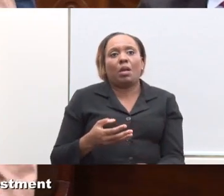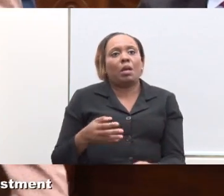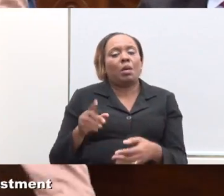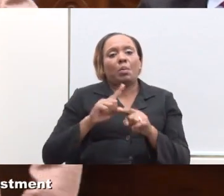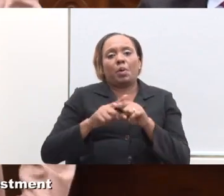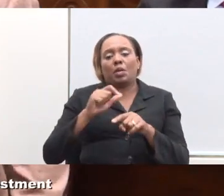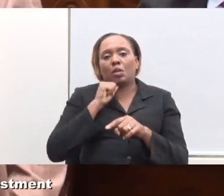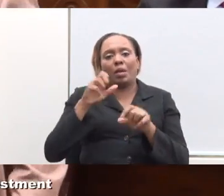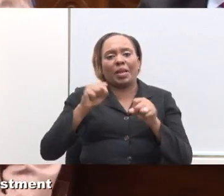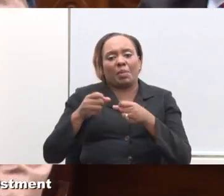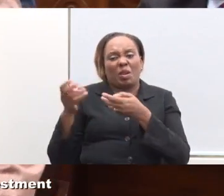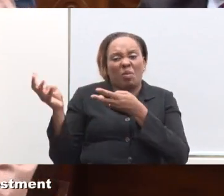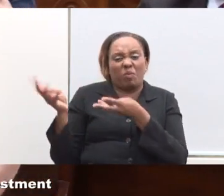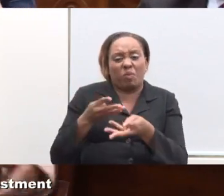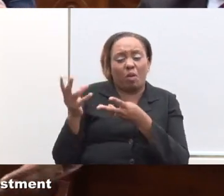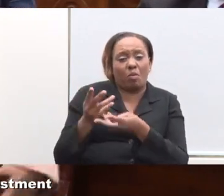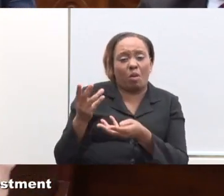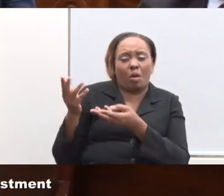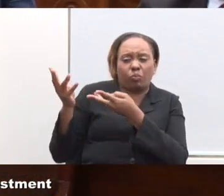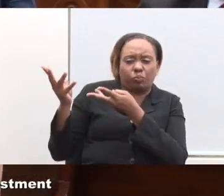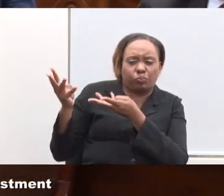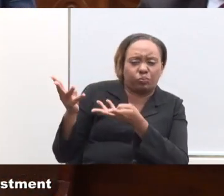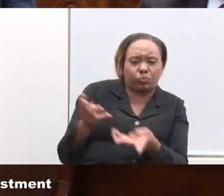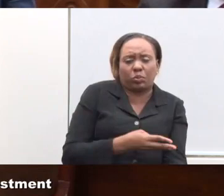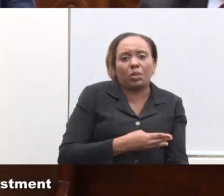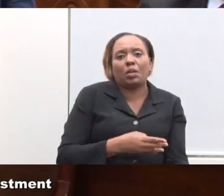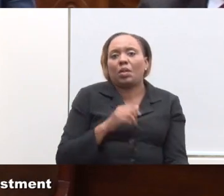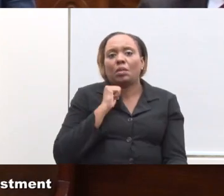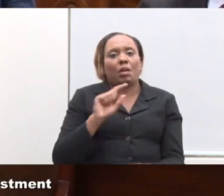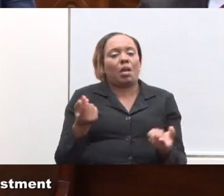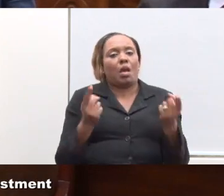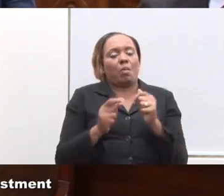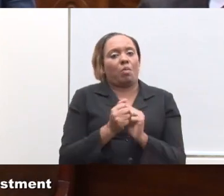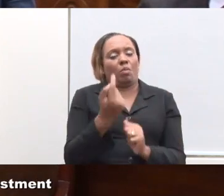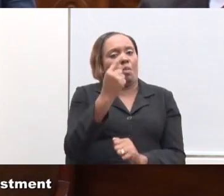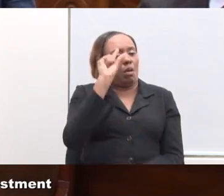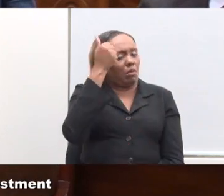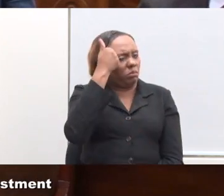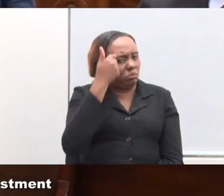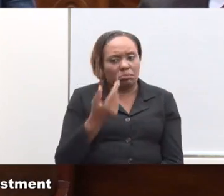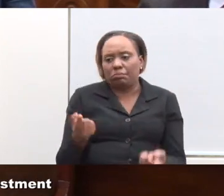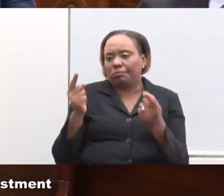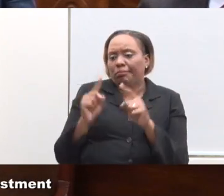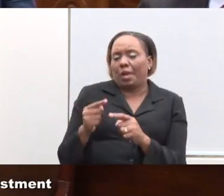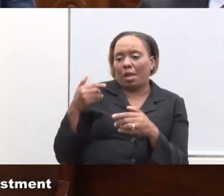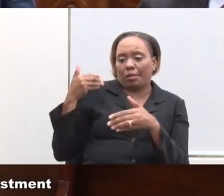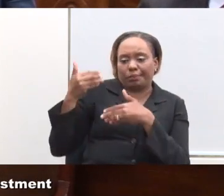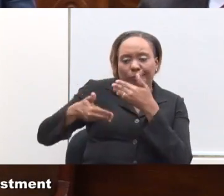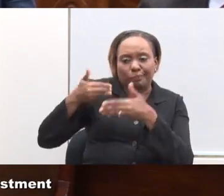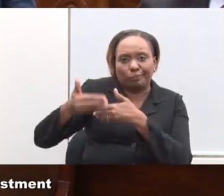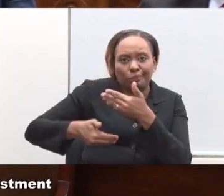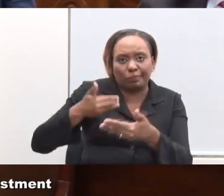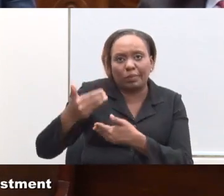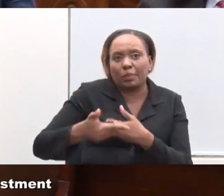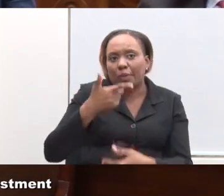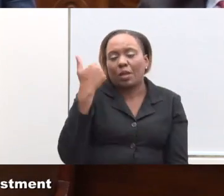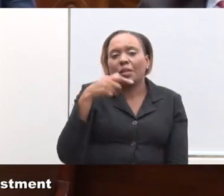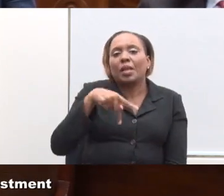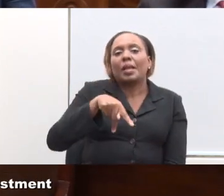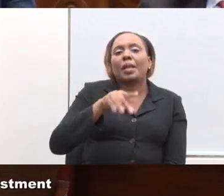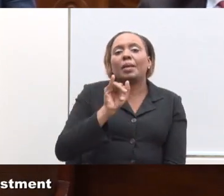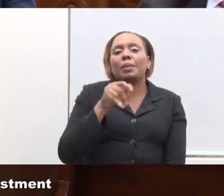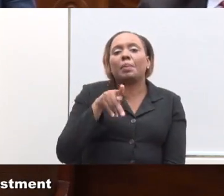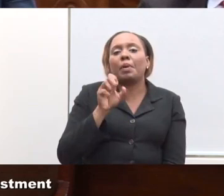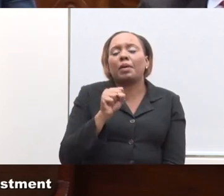And this hasn't happened by any one government. This has happened through the process of time because the pipes are old.